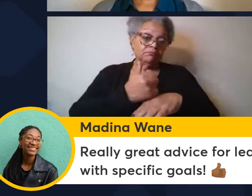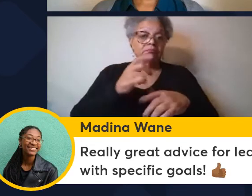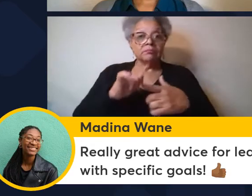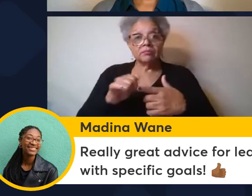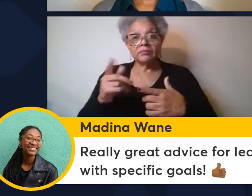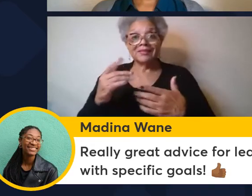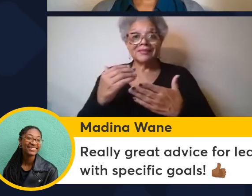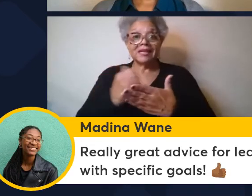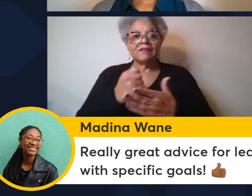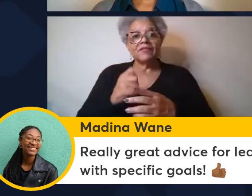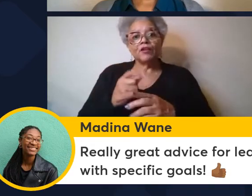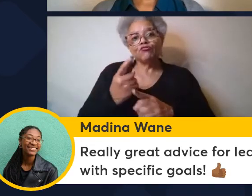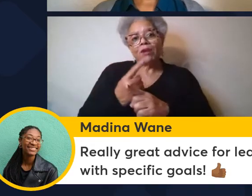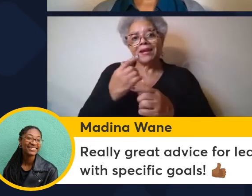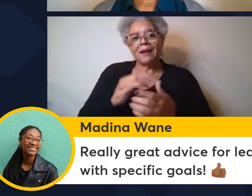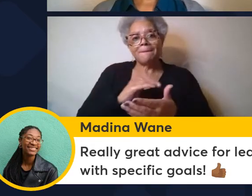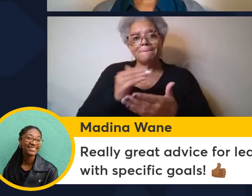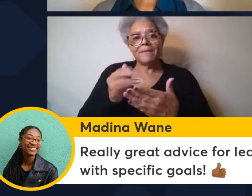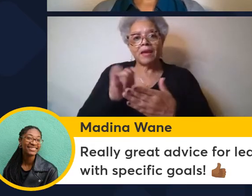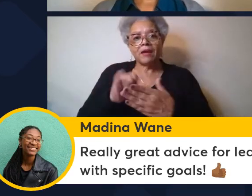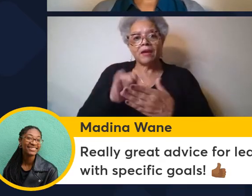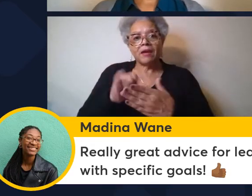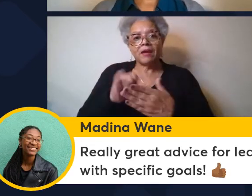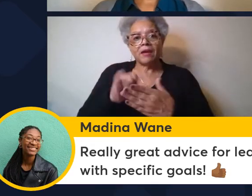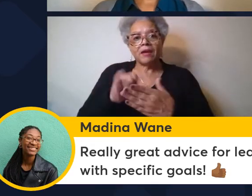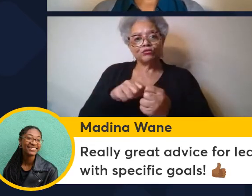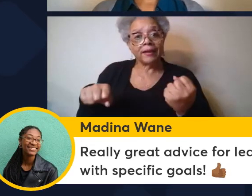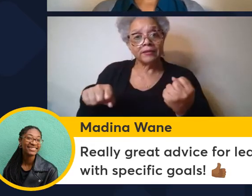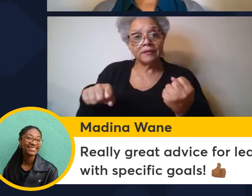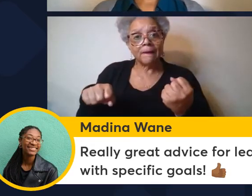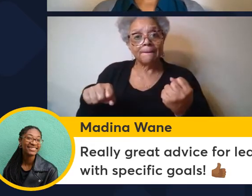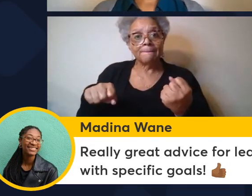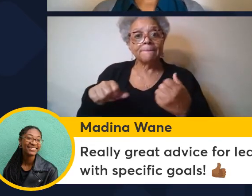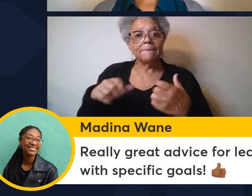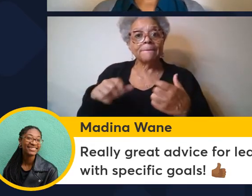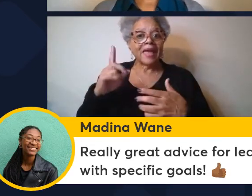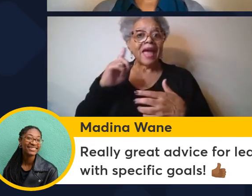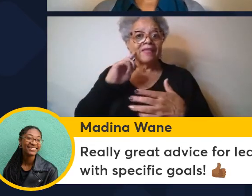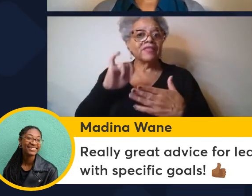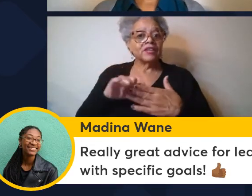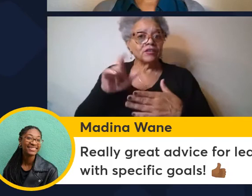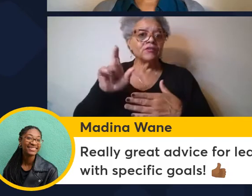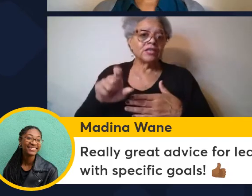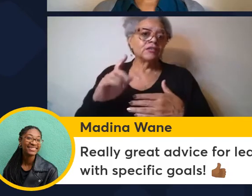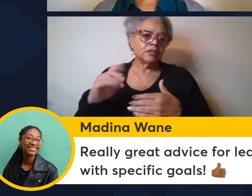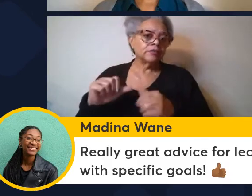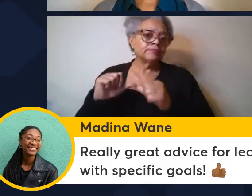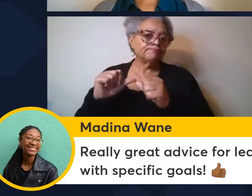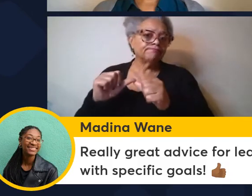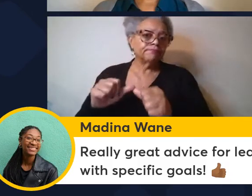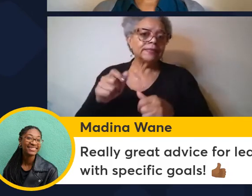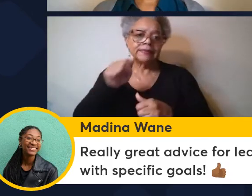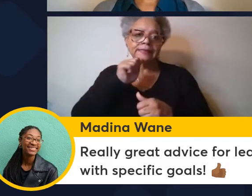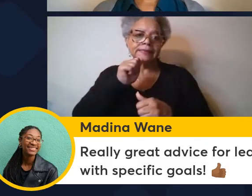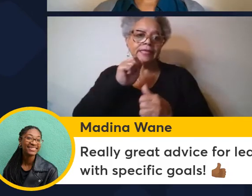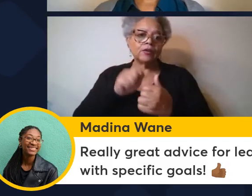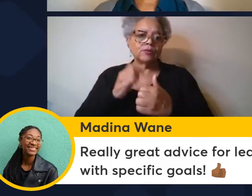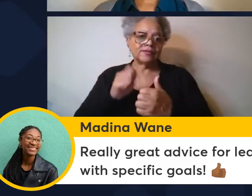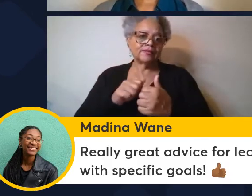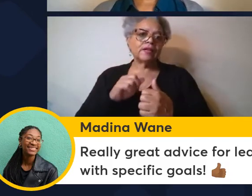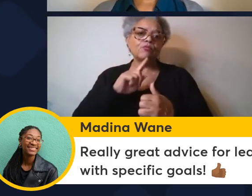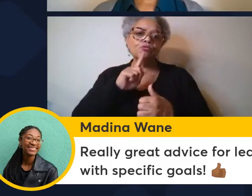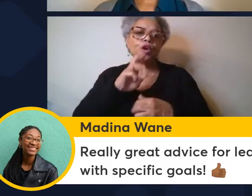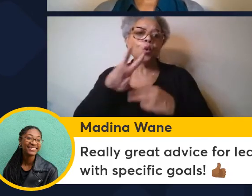right amount of stretch, and having that, I think you need to just, deal with some real world stuff.